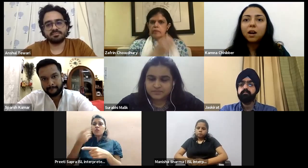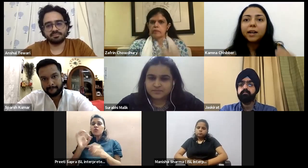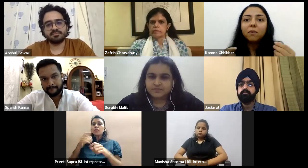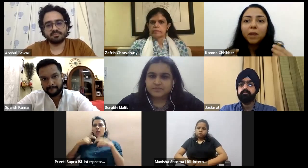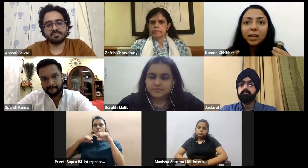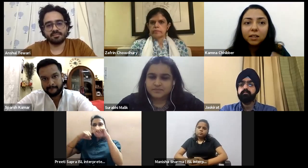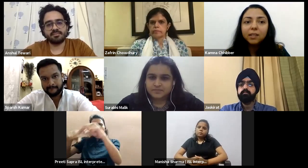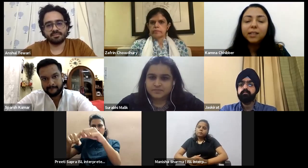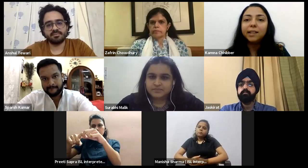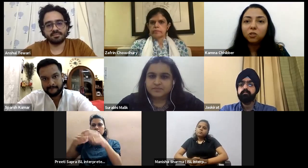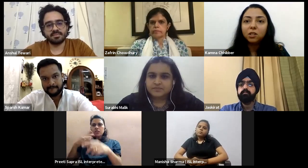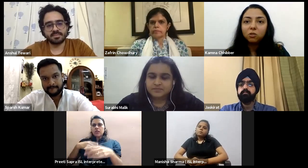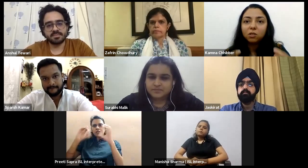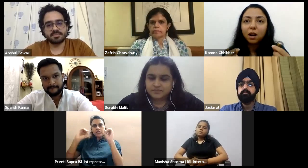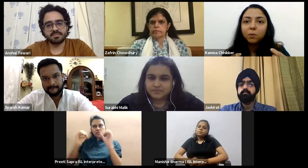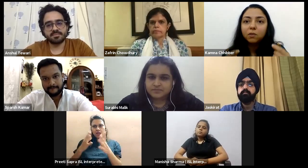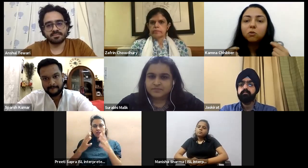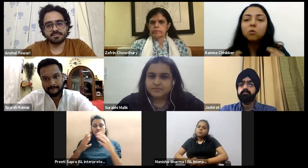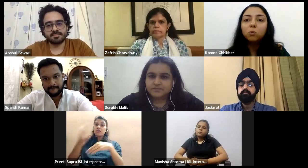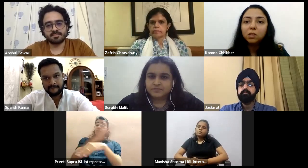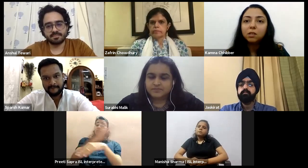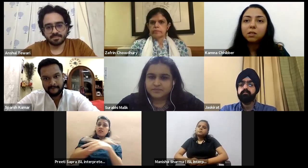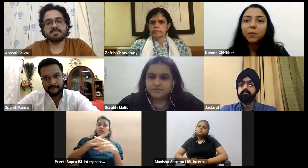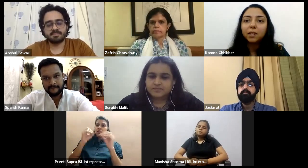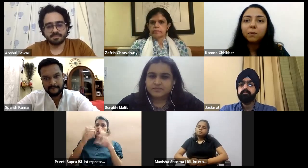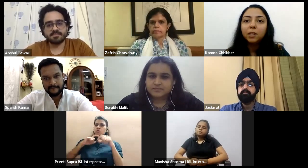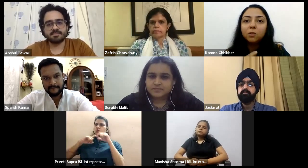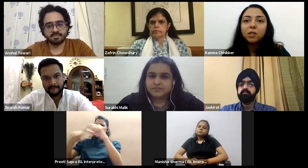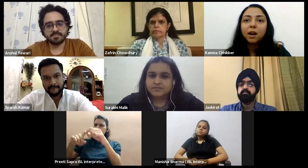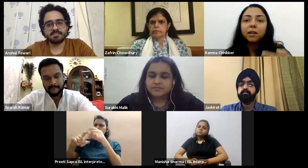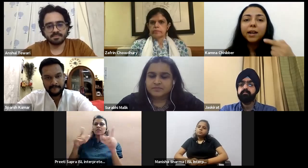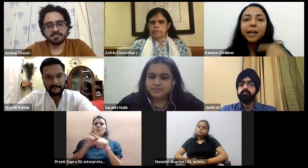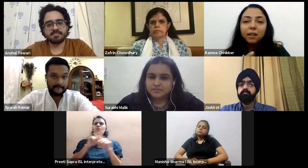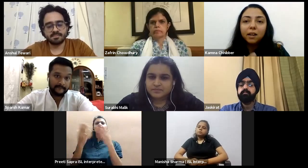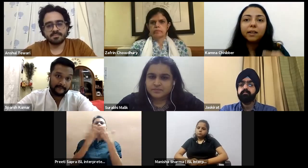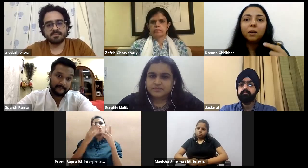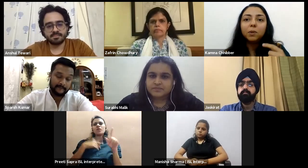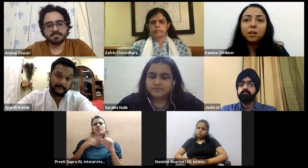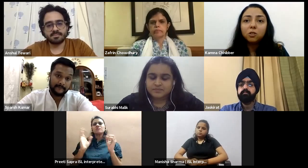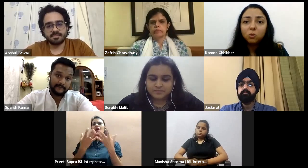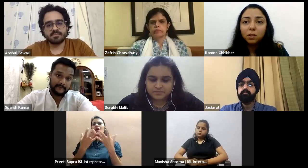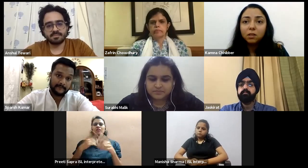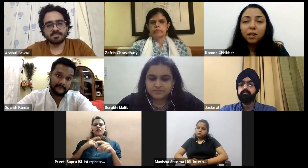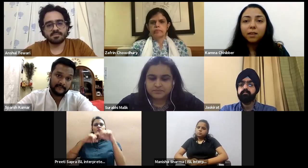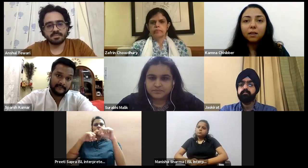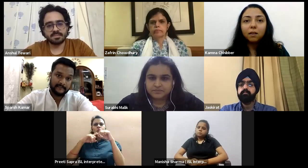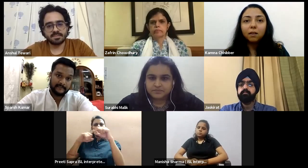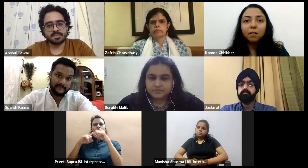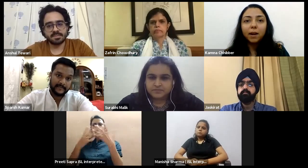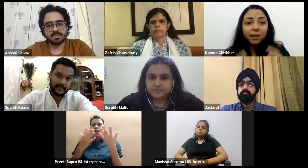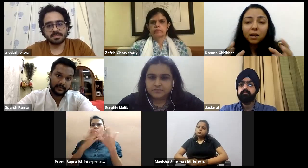to start at a very early age. It needs to start within the schools. It's something that we need to start inculcating within our students,